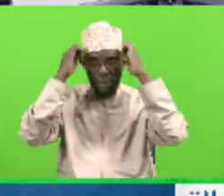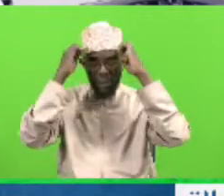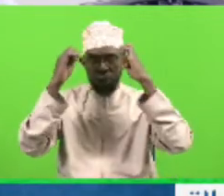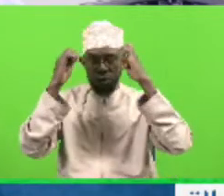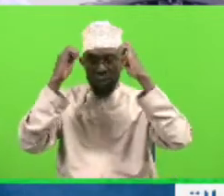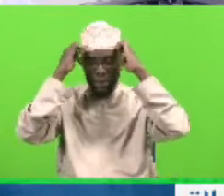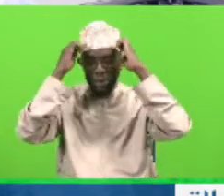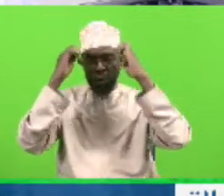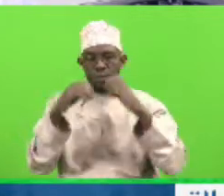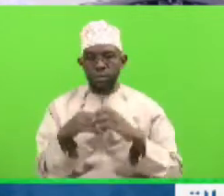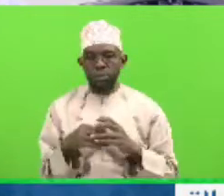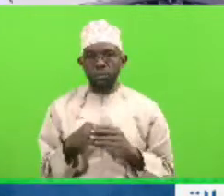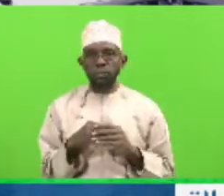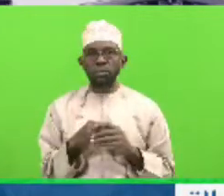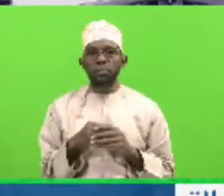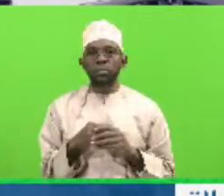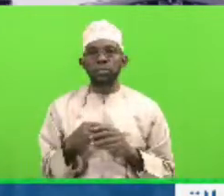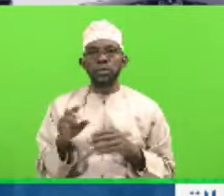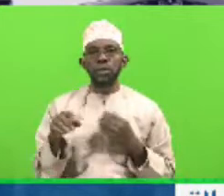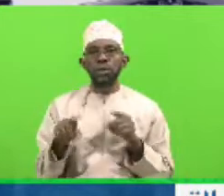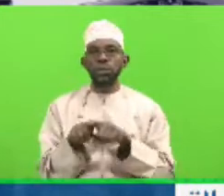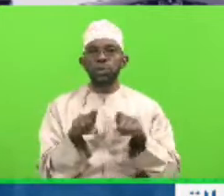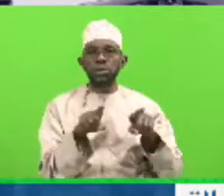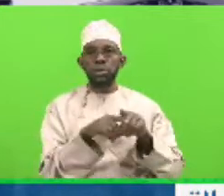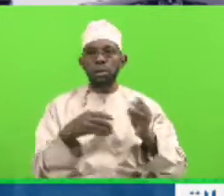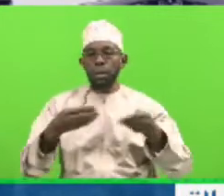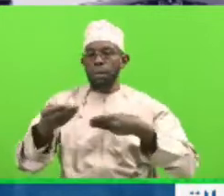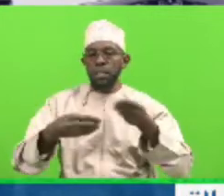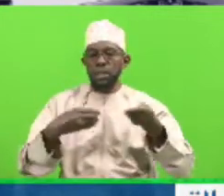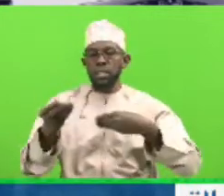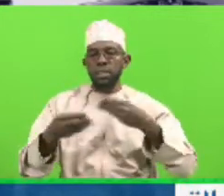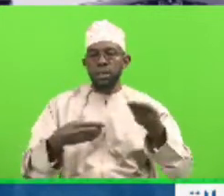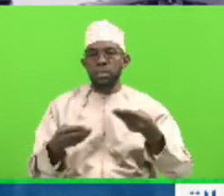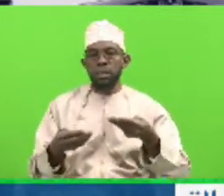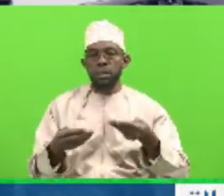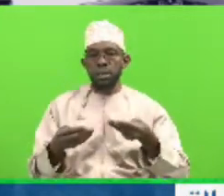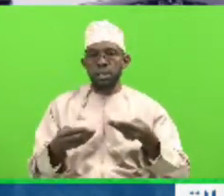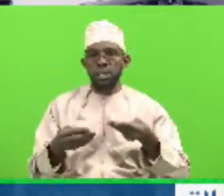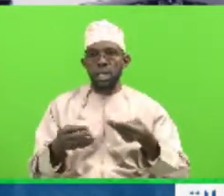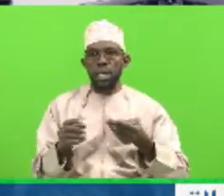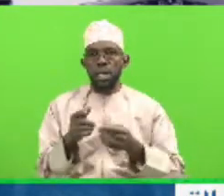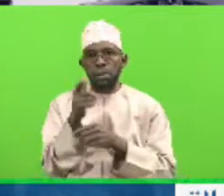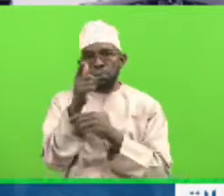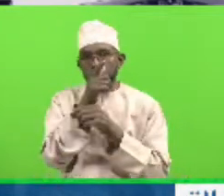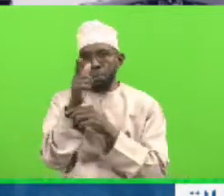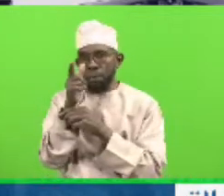education. Then also in business, in media.